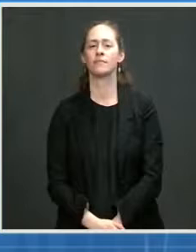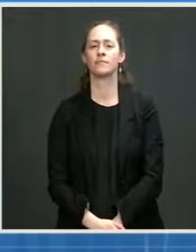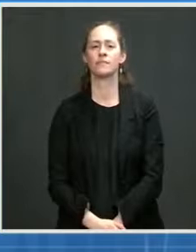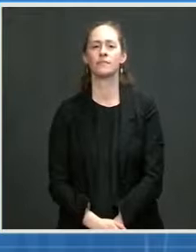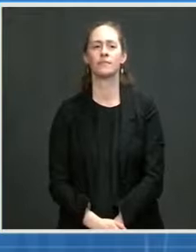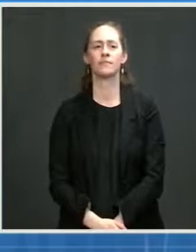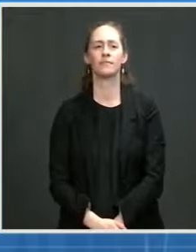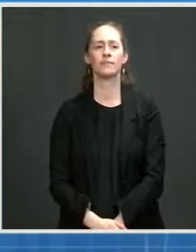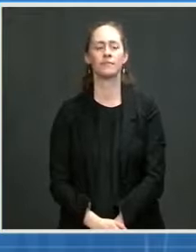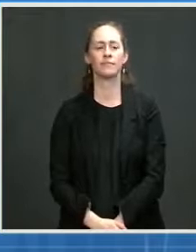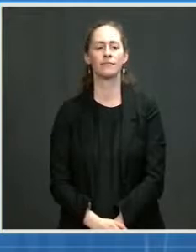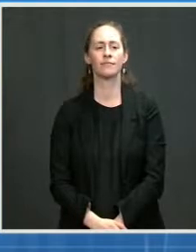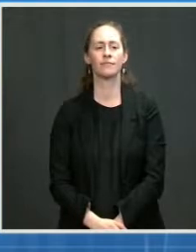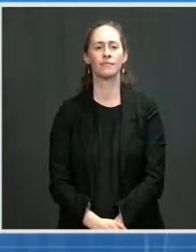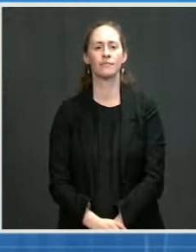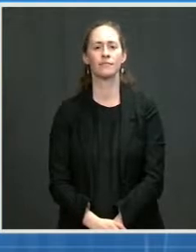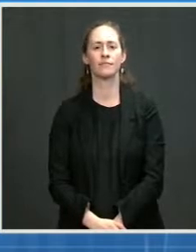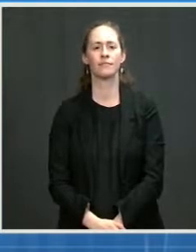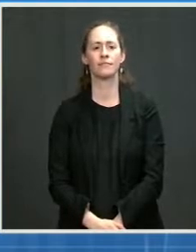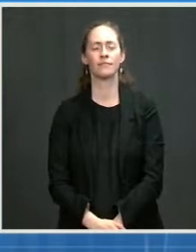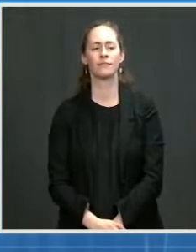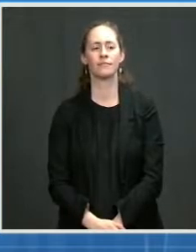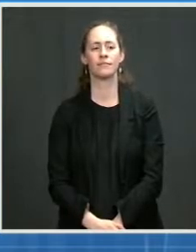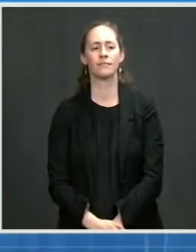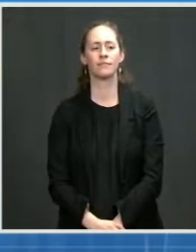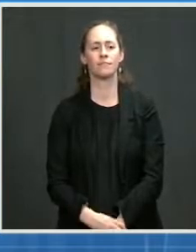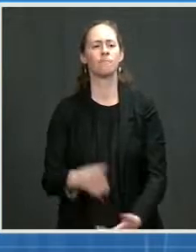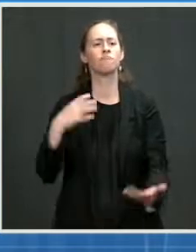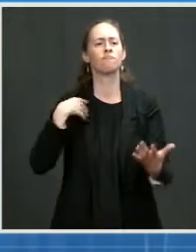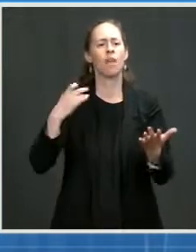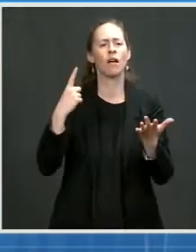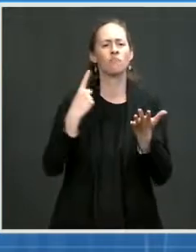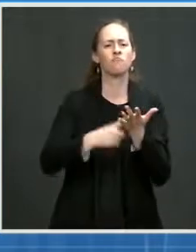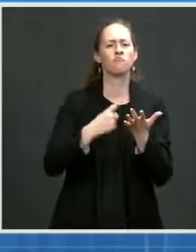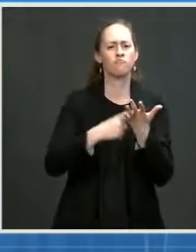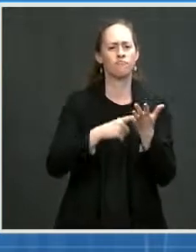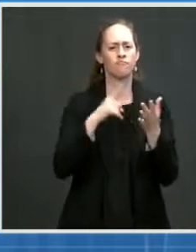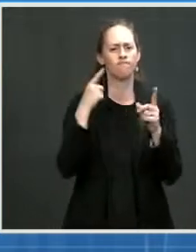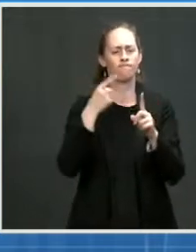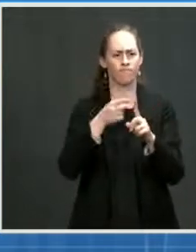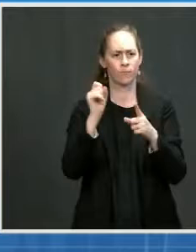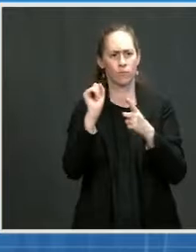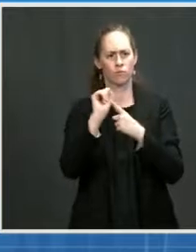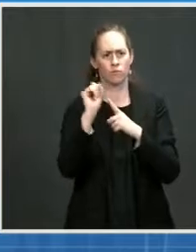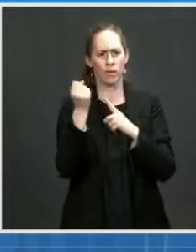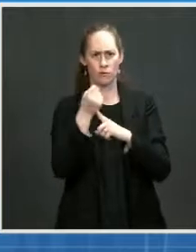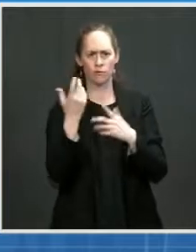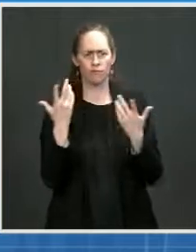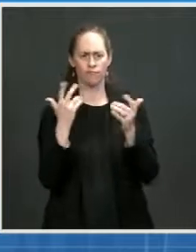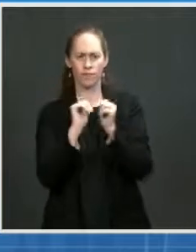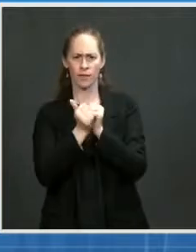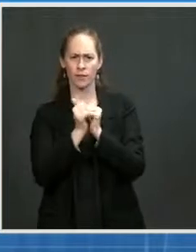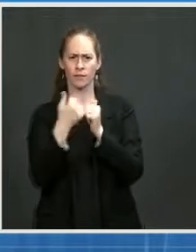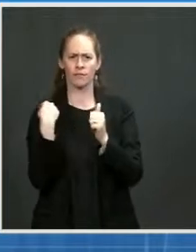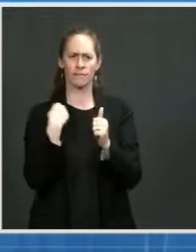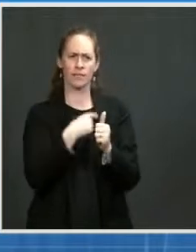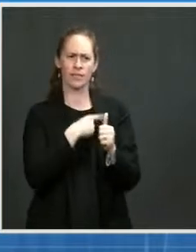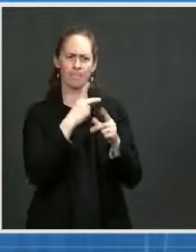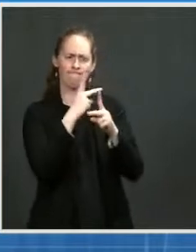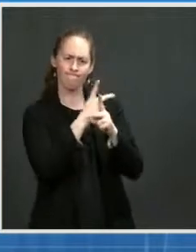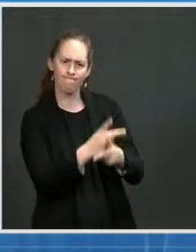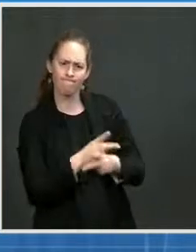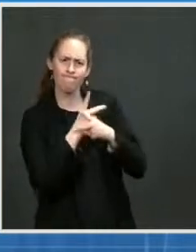bit about the situation regarding how well we are doing in the care and the treatment of people with